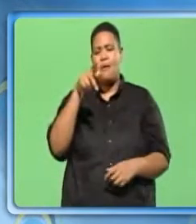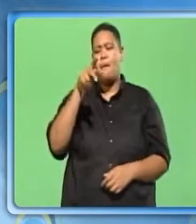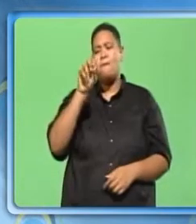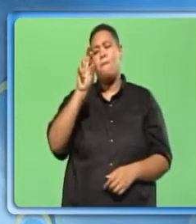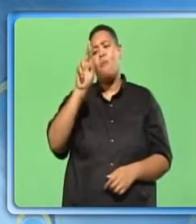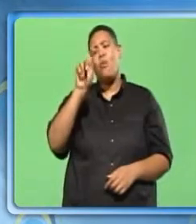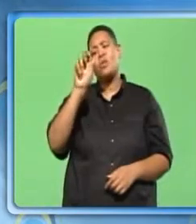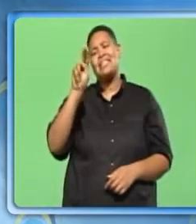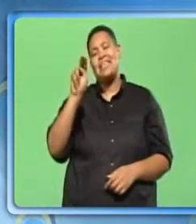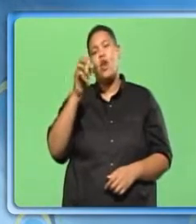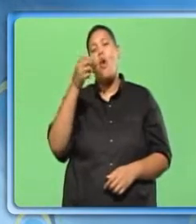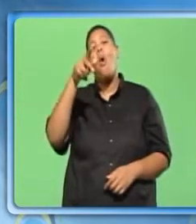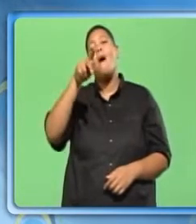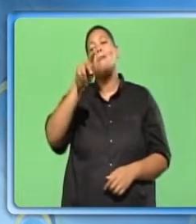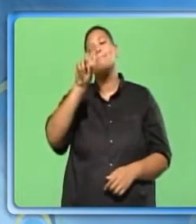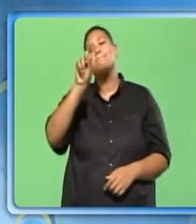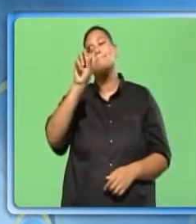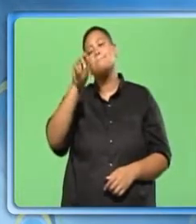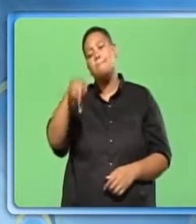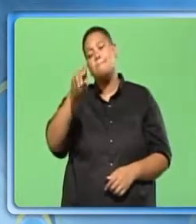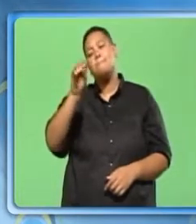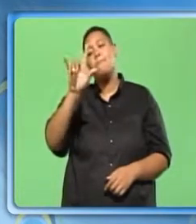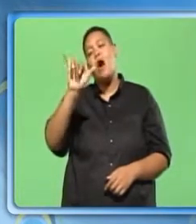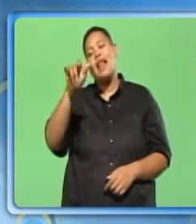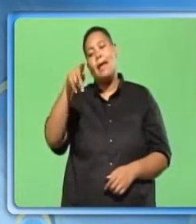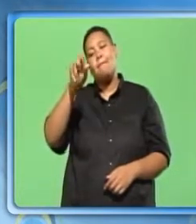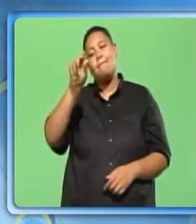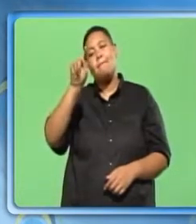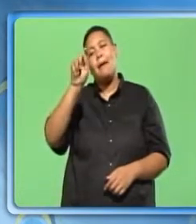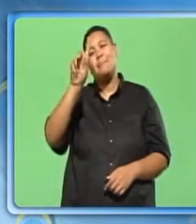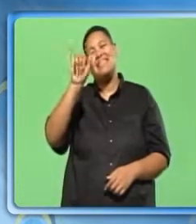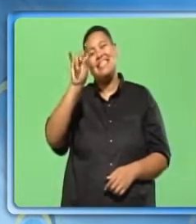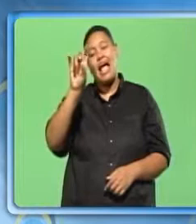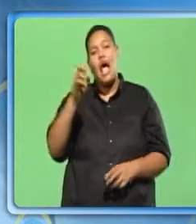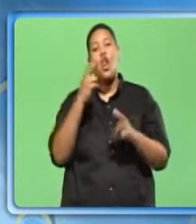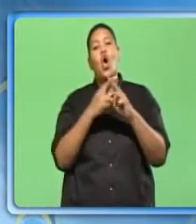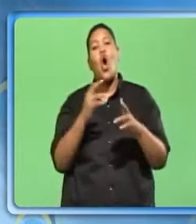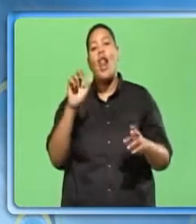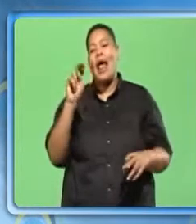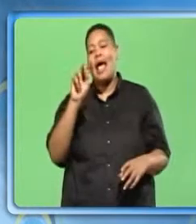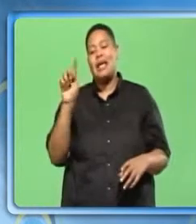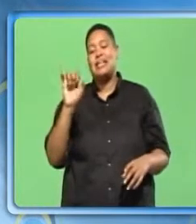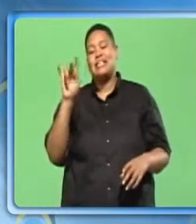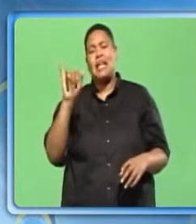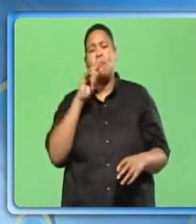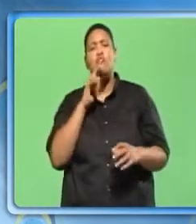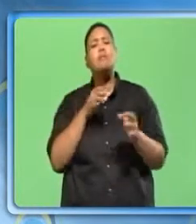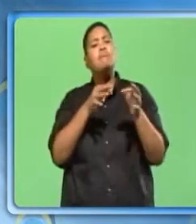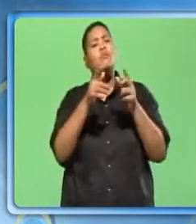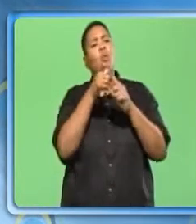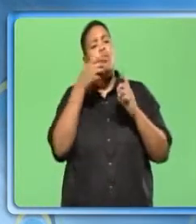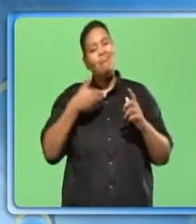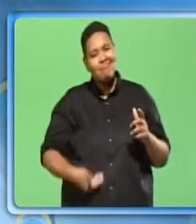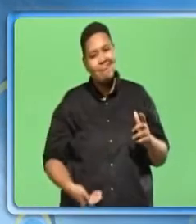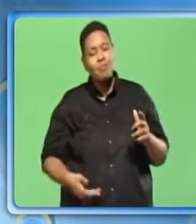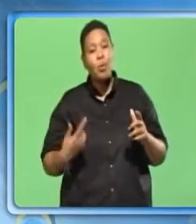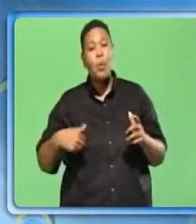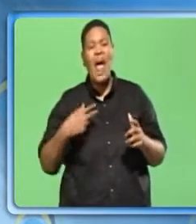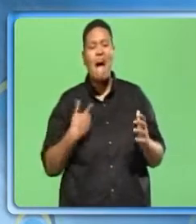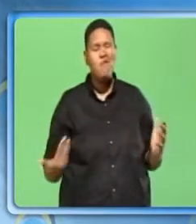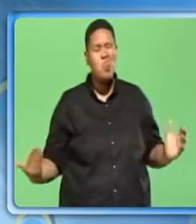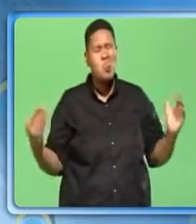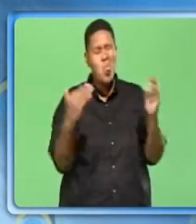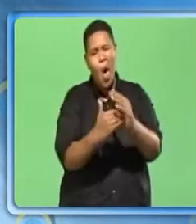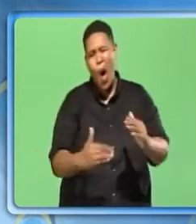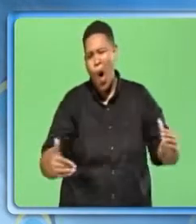polypeptide, such as an enzyme. Thus, our genes encode the instructions that define our traits. We all have thousands